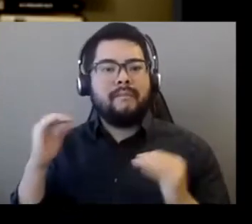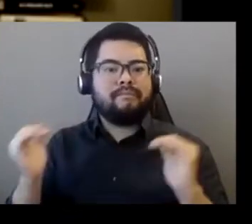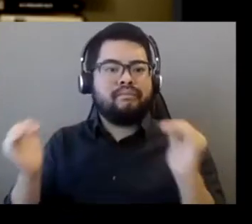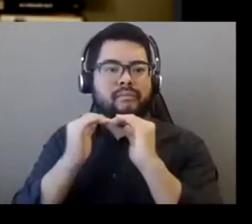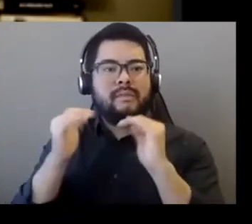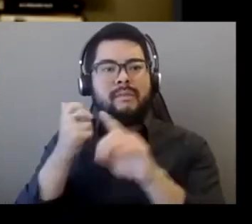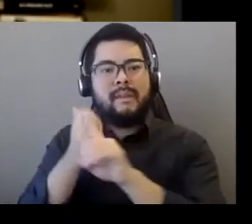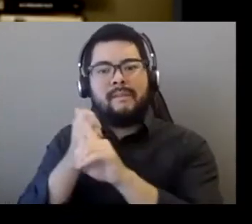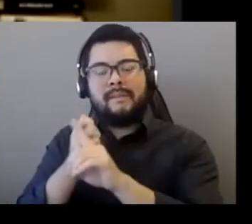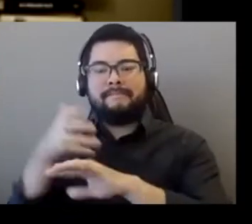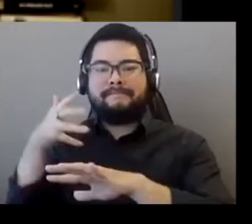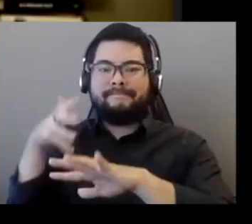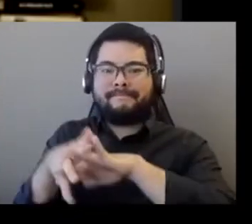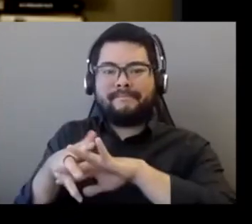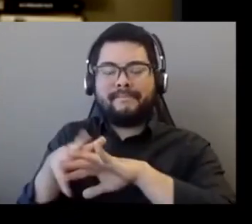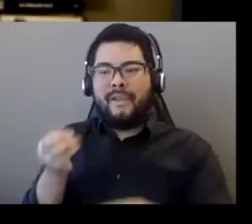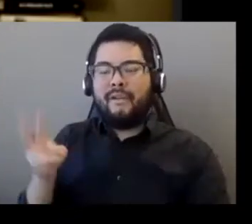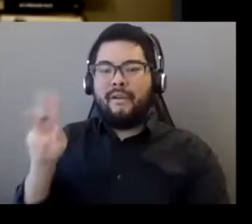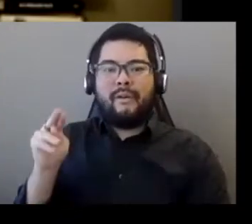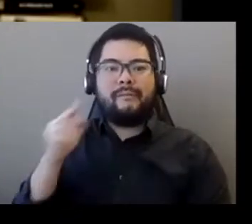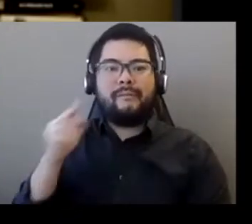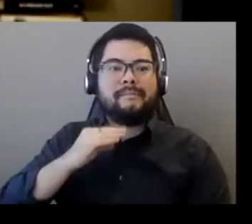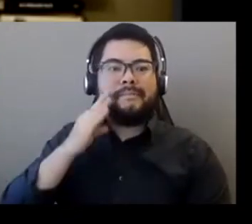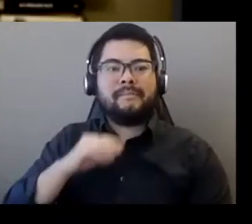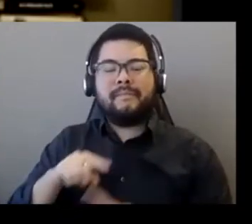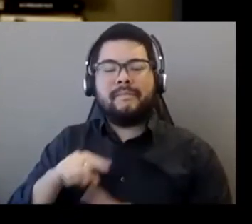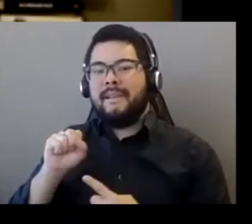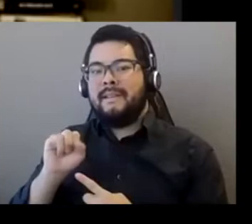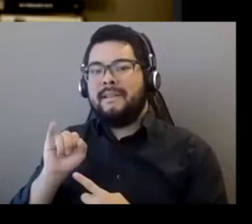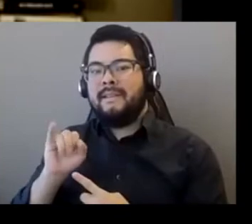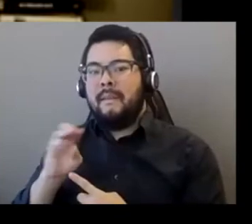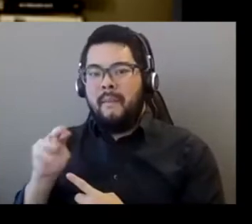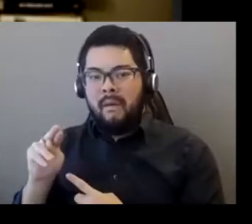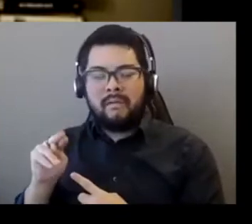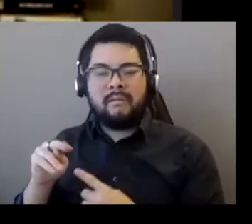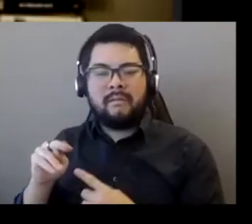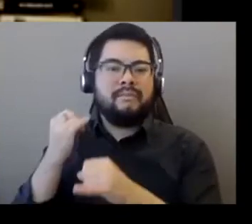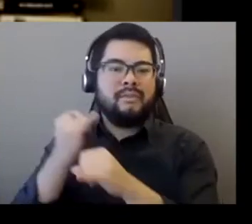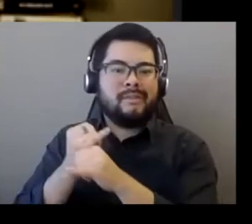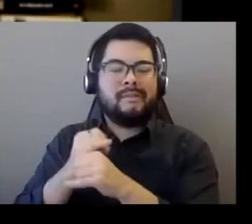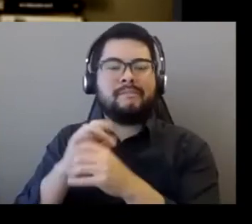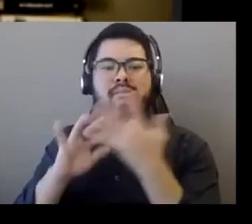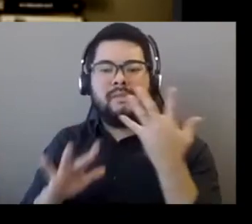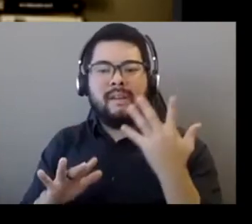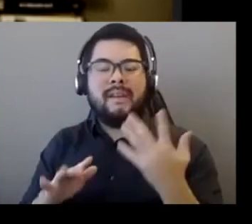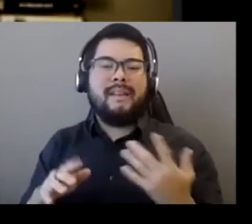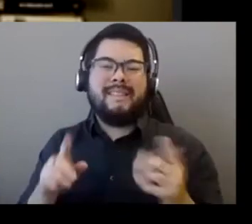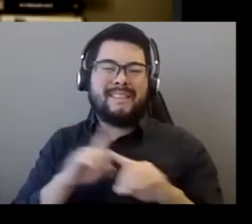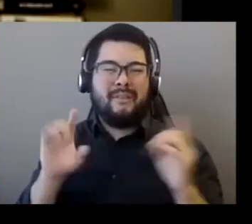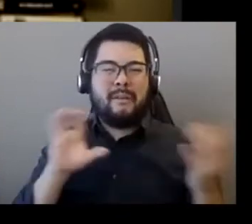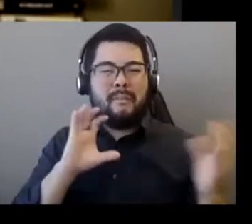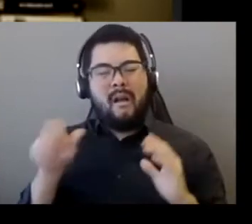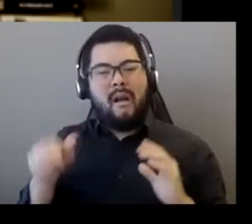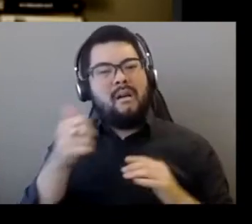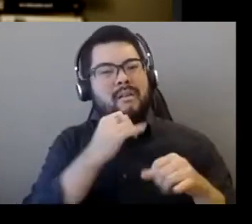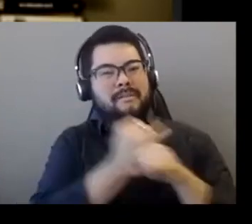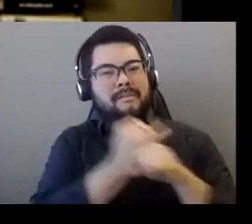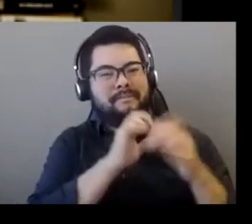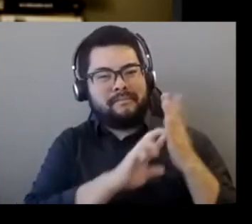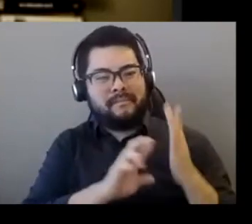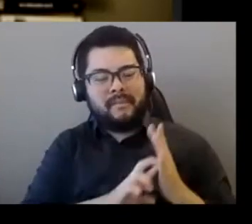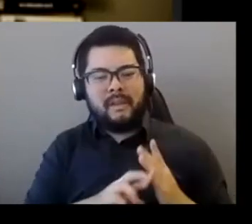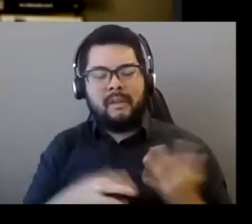Basu Research Institute or now Simon Bolivar Institute. You know, it's not like the Brookings Institution. You know, what